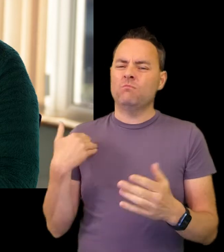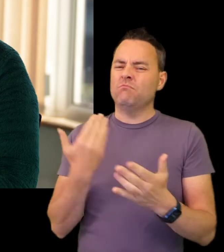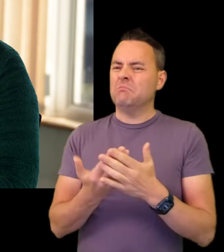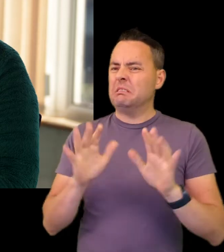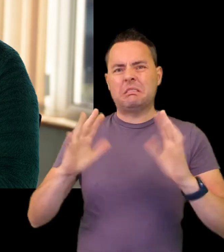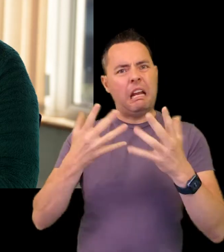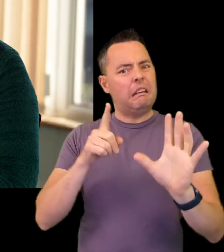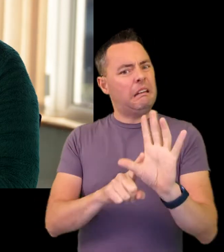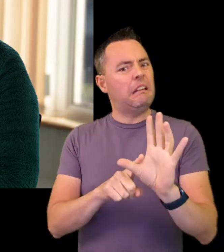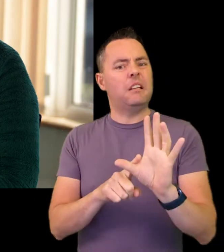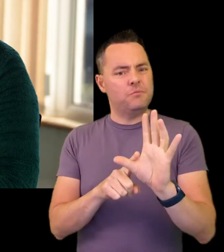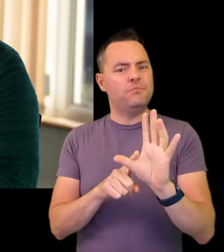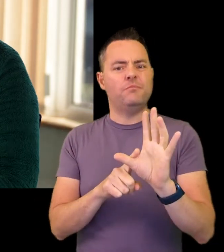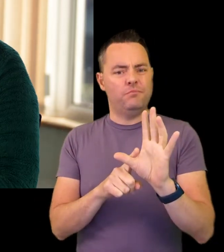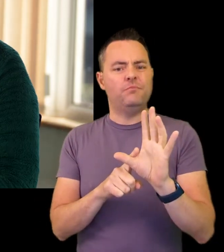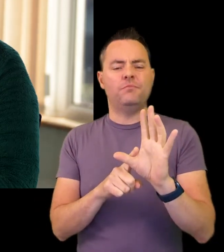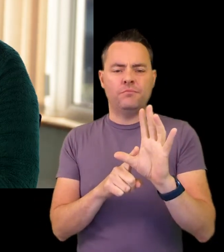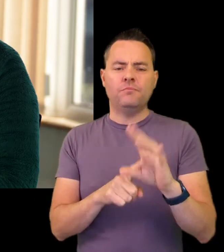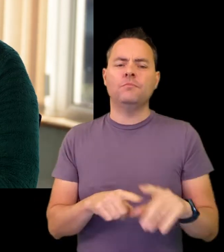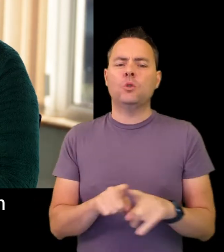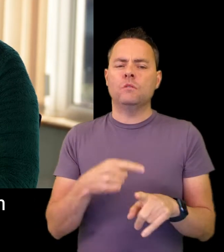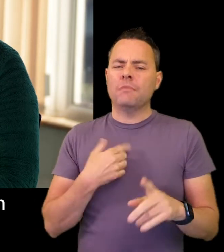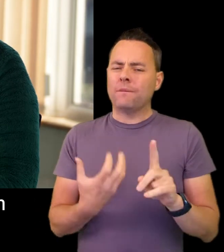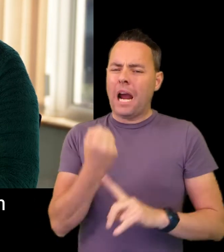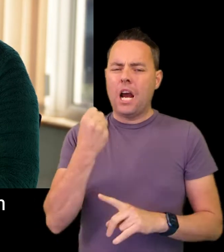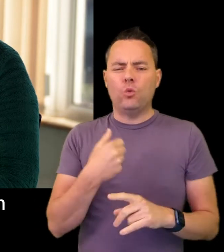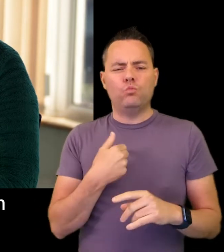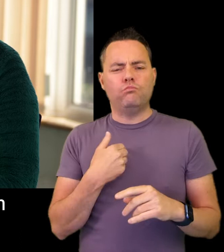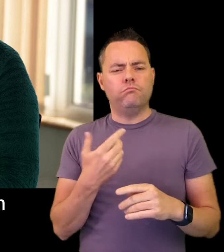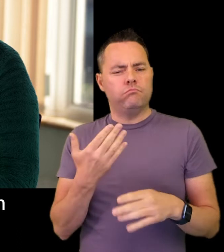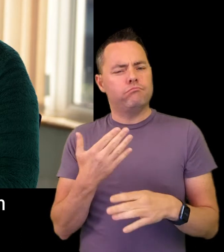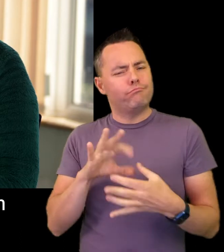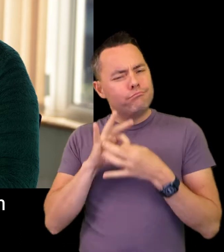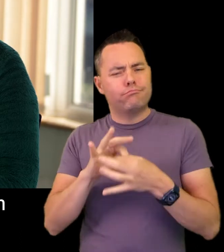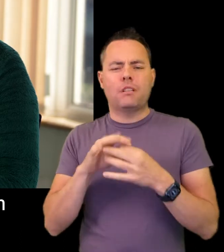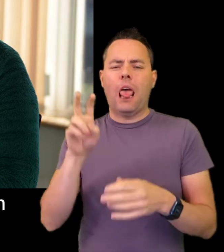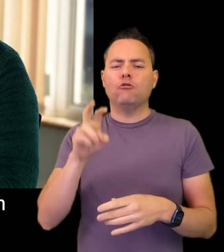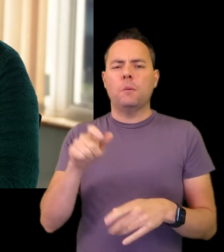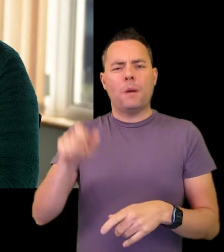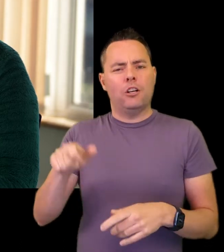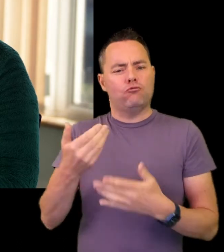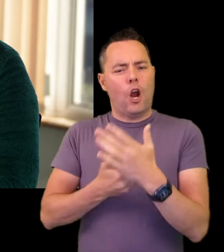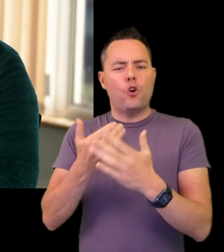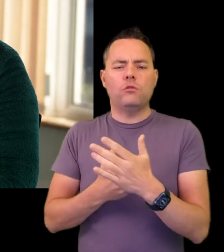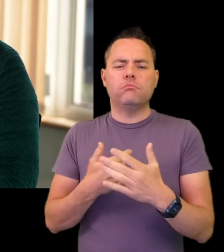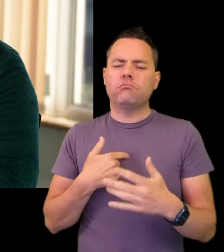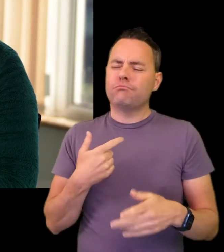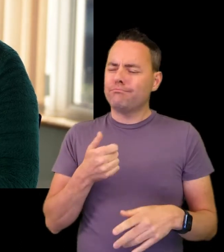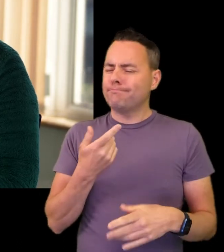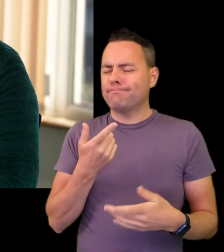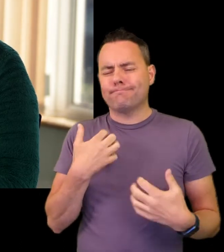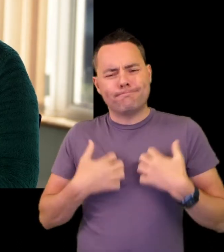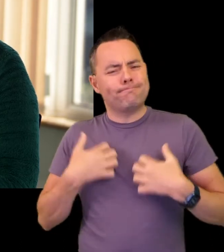and over the past 10 years I've found myself working in the realm of electronic patient records. I've